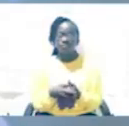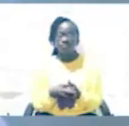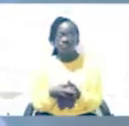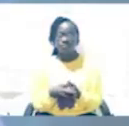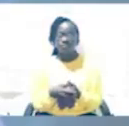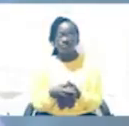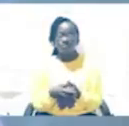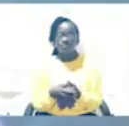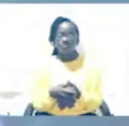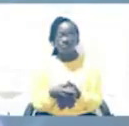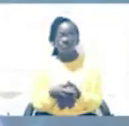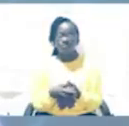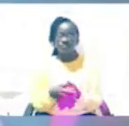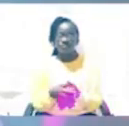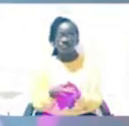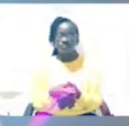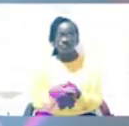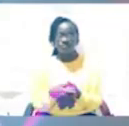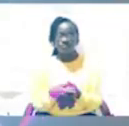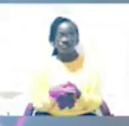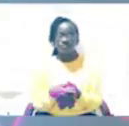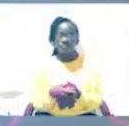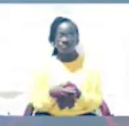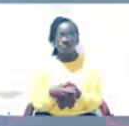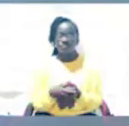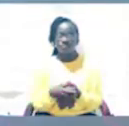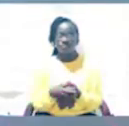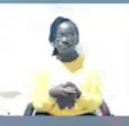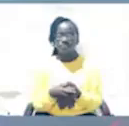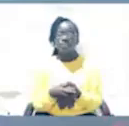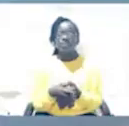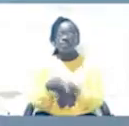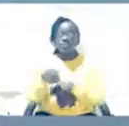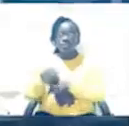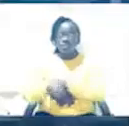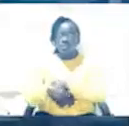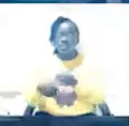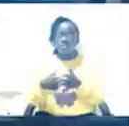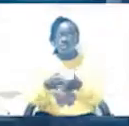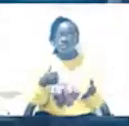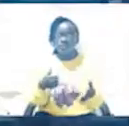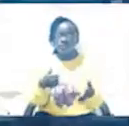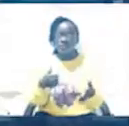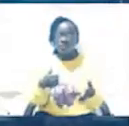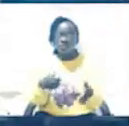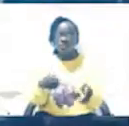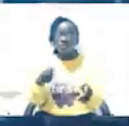The night before the planning of this program, the